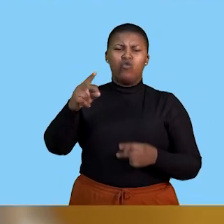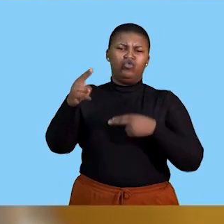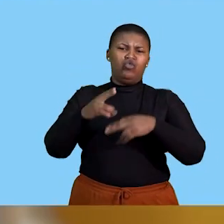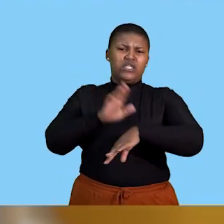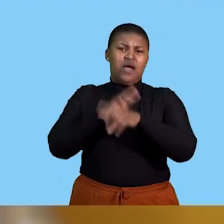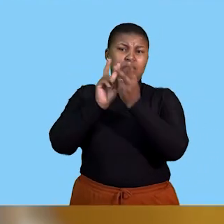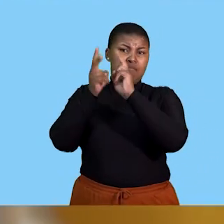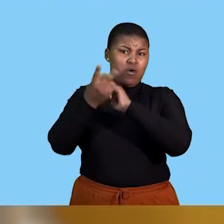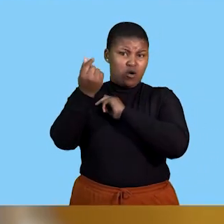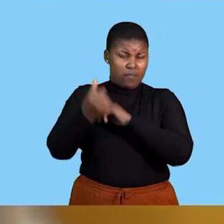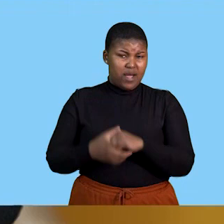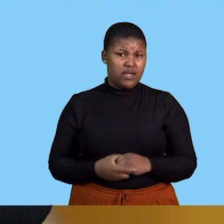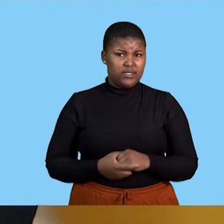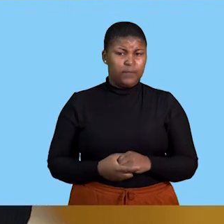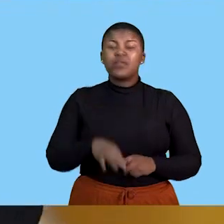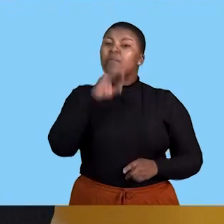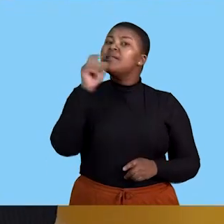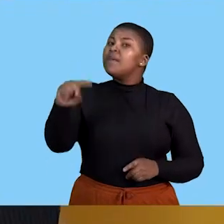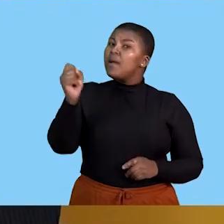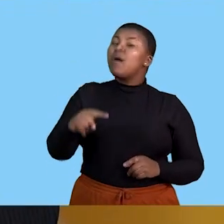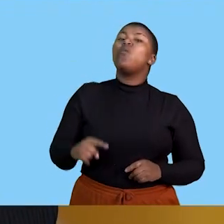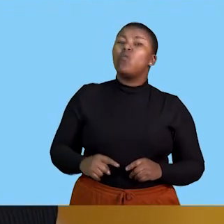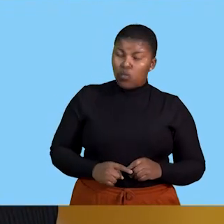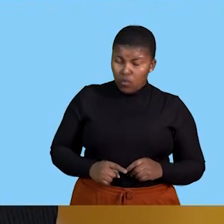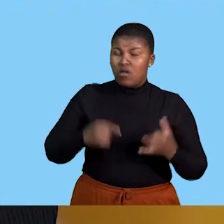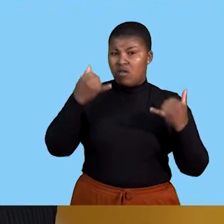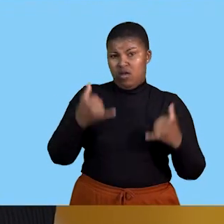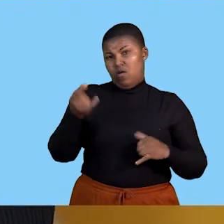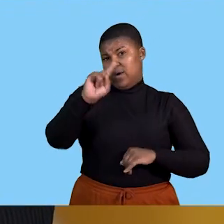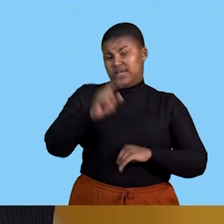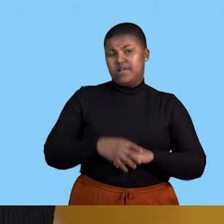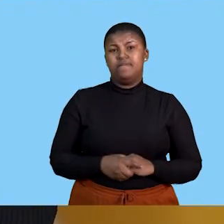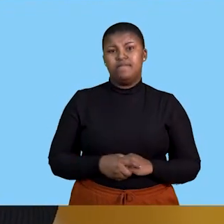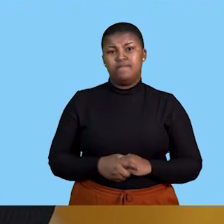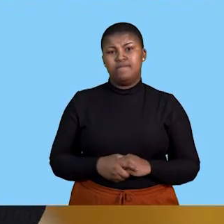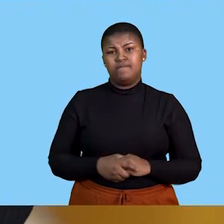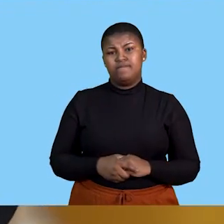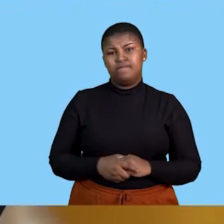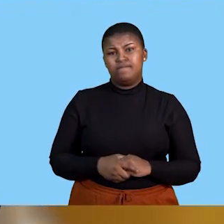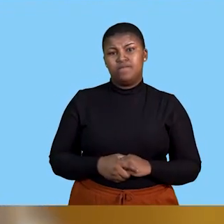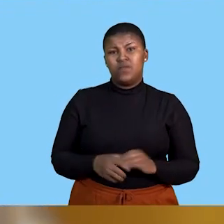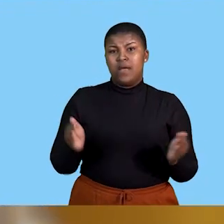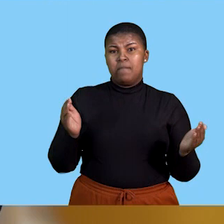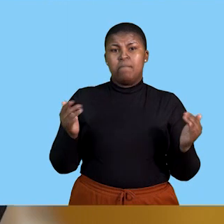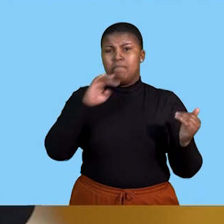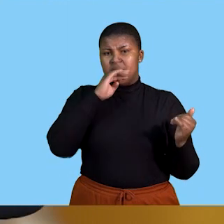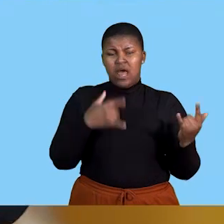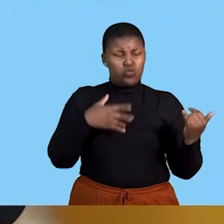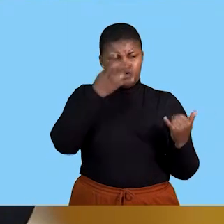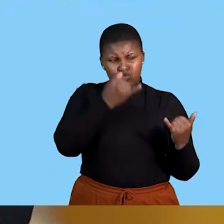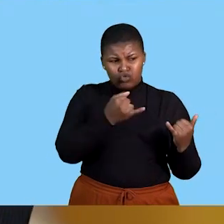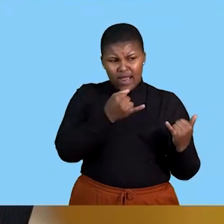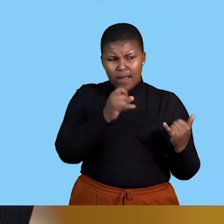current liabilities. So the acid test ratio now, it becomes now a measure of